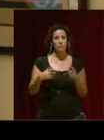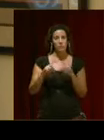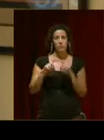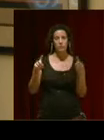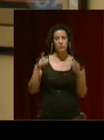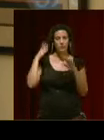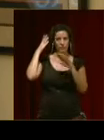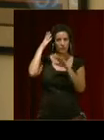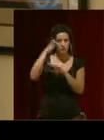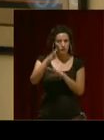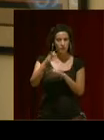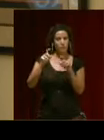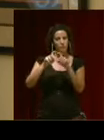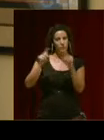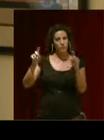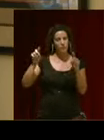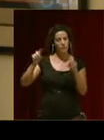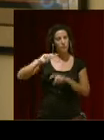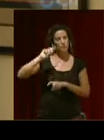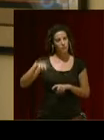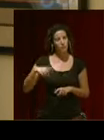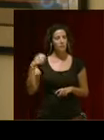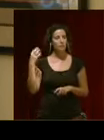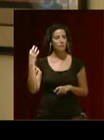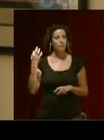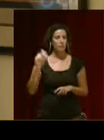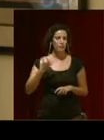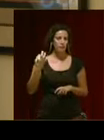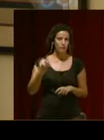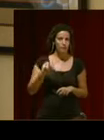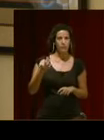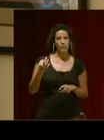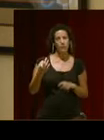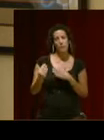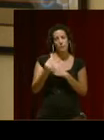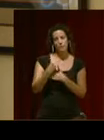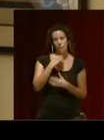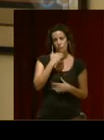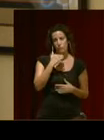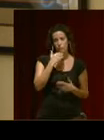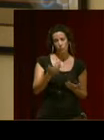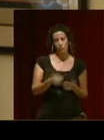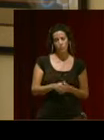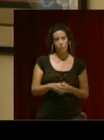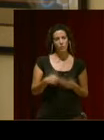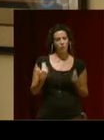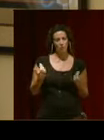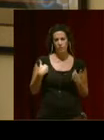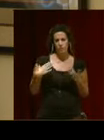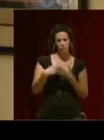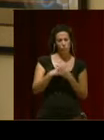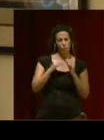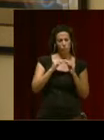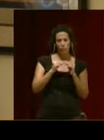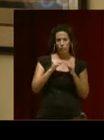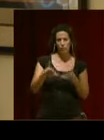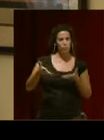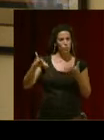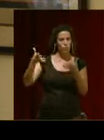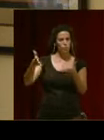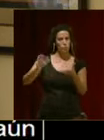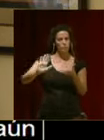you because we had a company which is interested, but this interest also requires that they make an